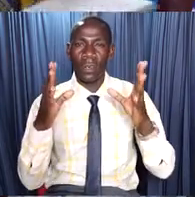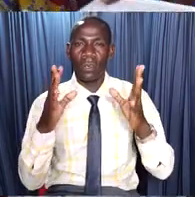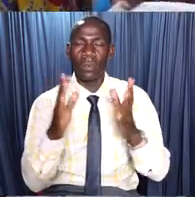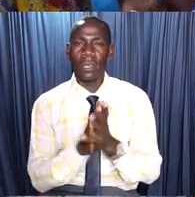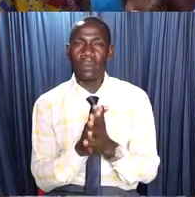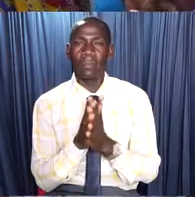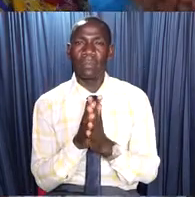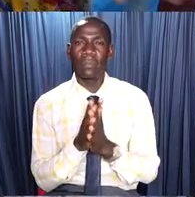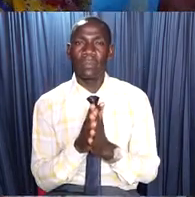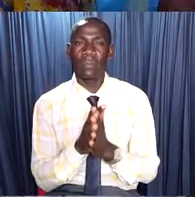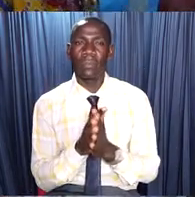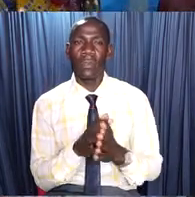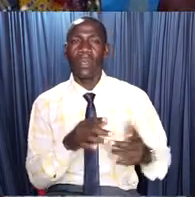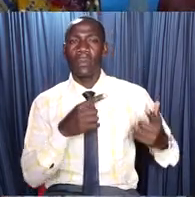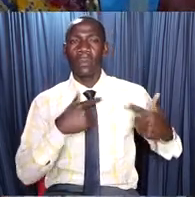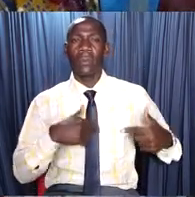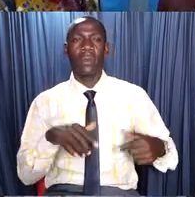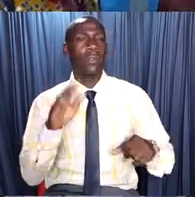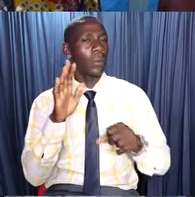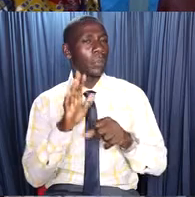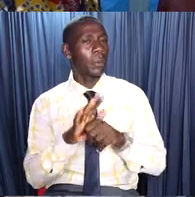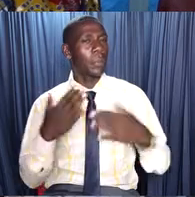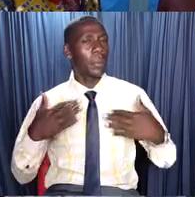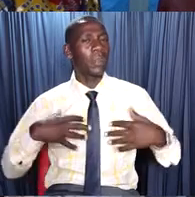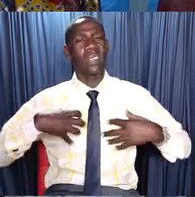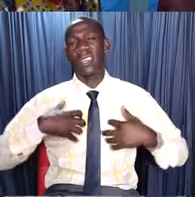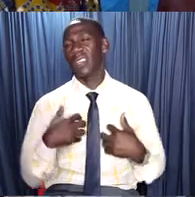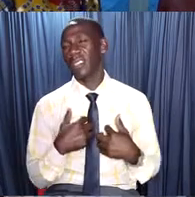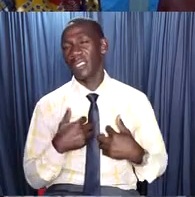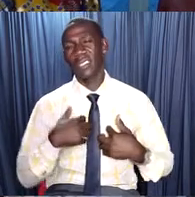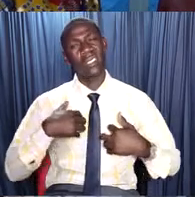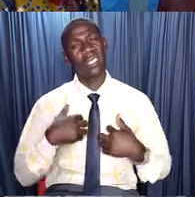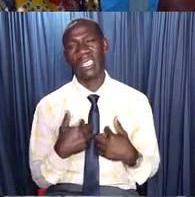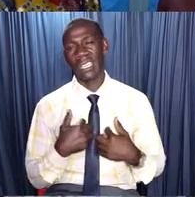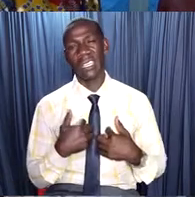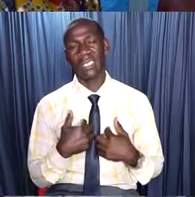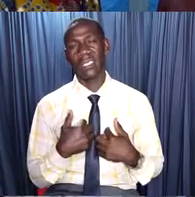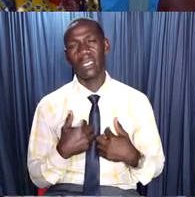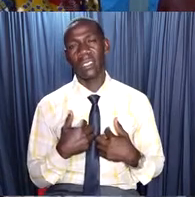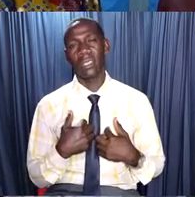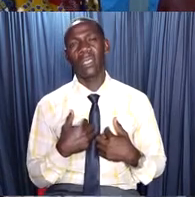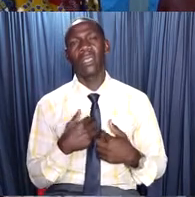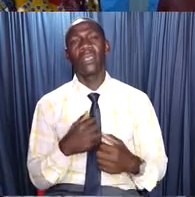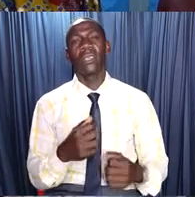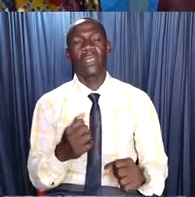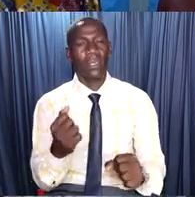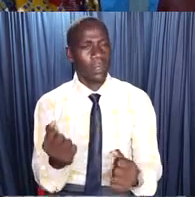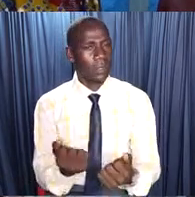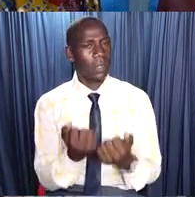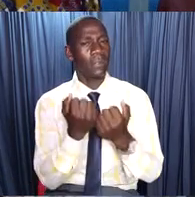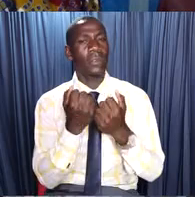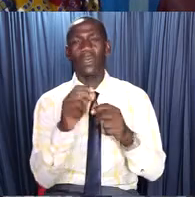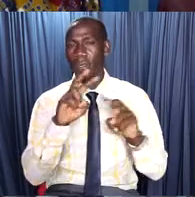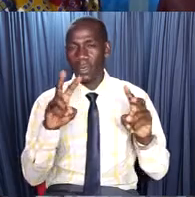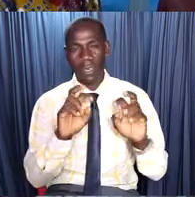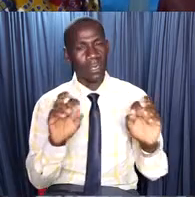Hallelujah. Hallelujah. Mioyo wengi imechoka. Many people's hearts are tired. Mechoka. They're tired. From the day I got